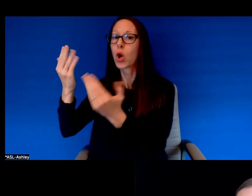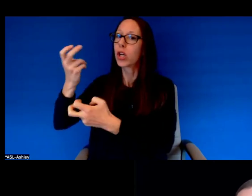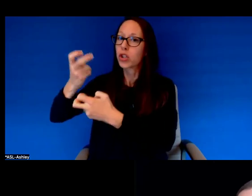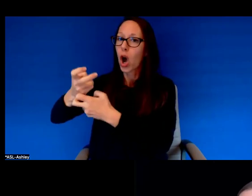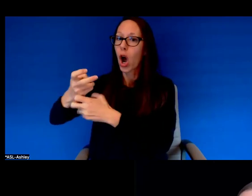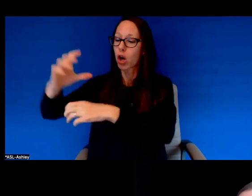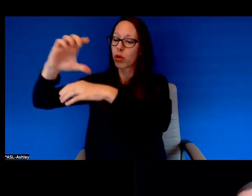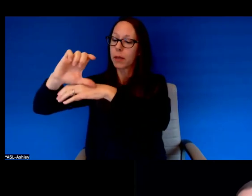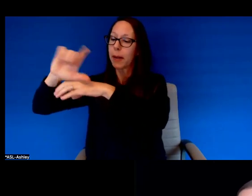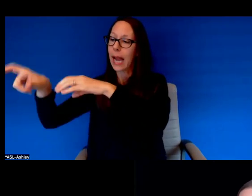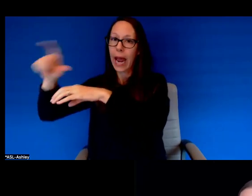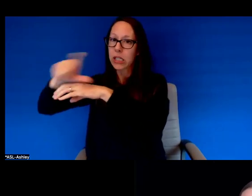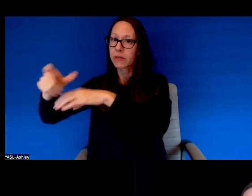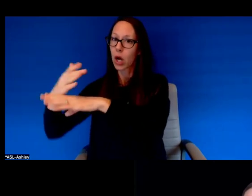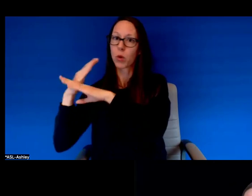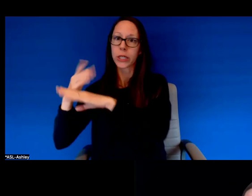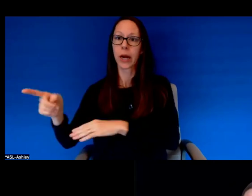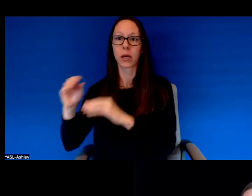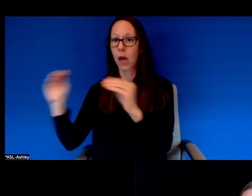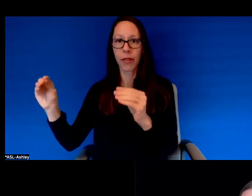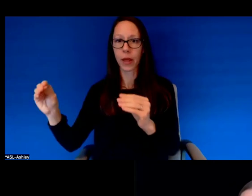Cool. Yeah, sounds good. Yeah. Basically, there's like